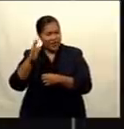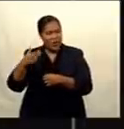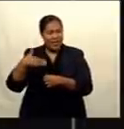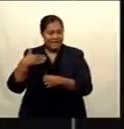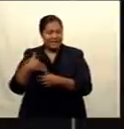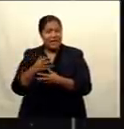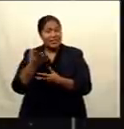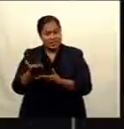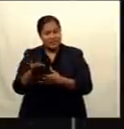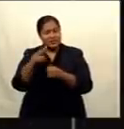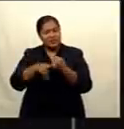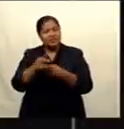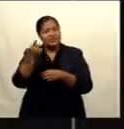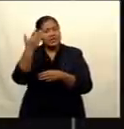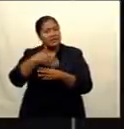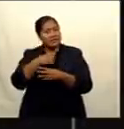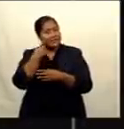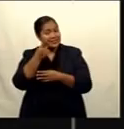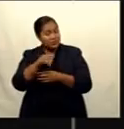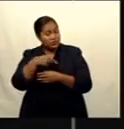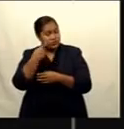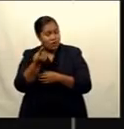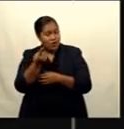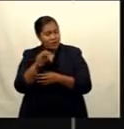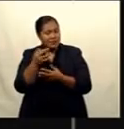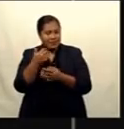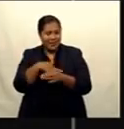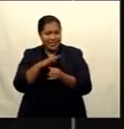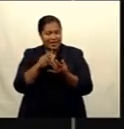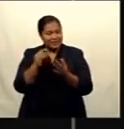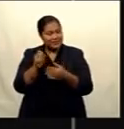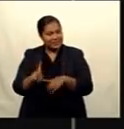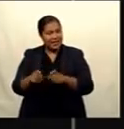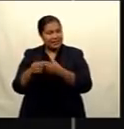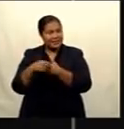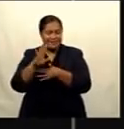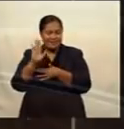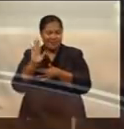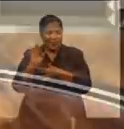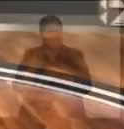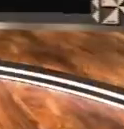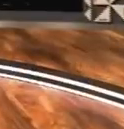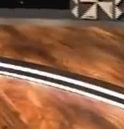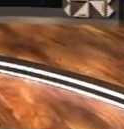That's your news this evening. I'll see you again tomorrow. Until then, stay safe. Modemanda.